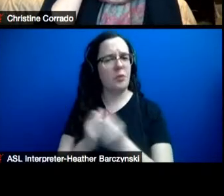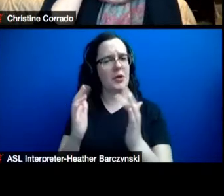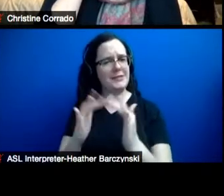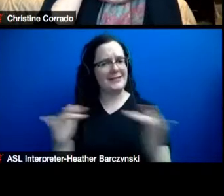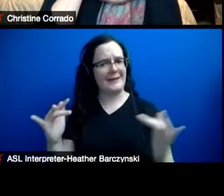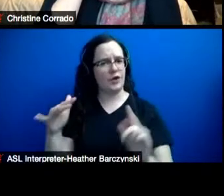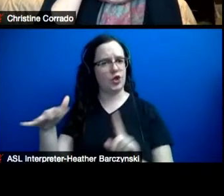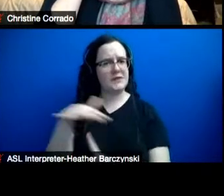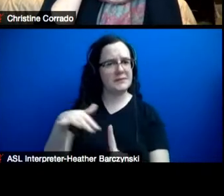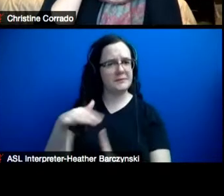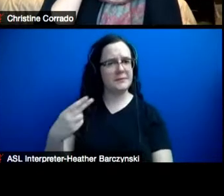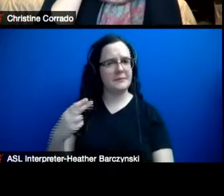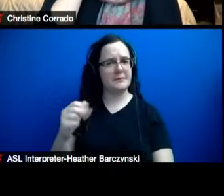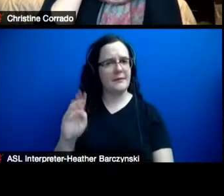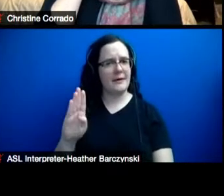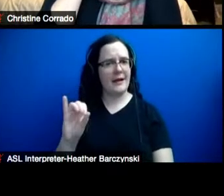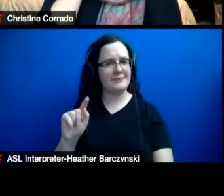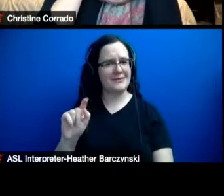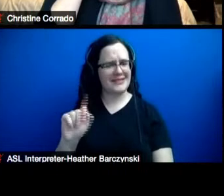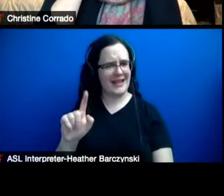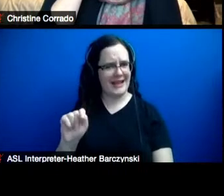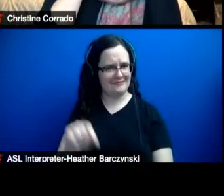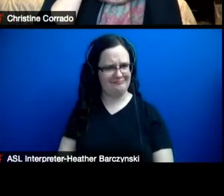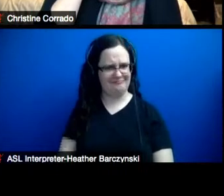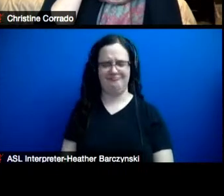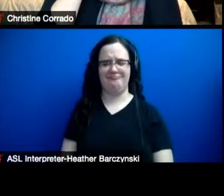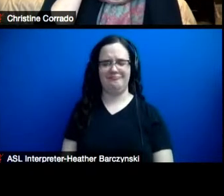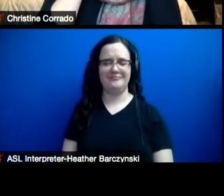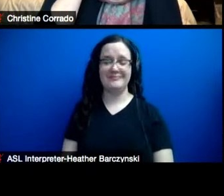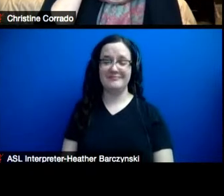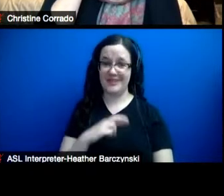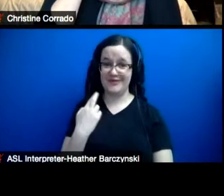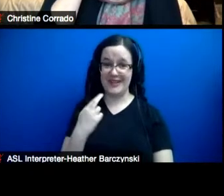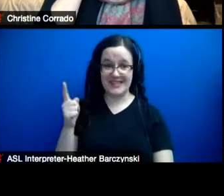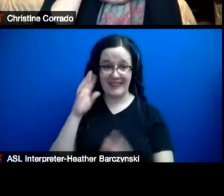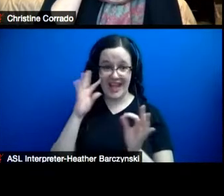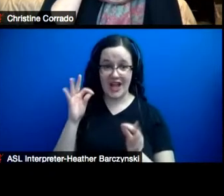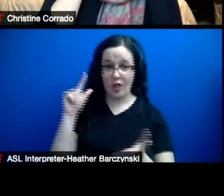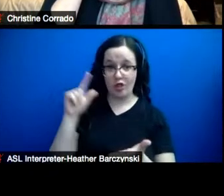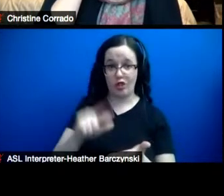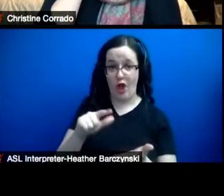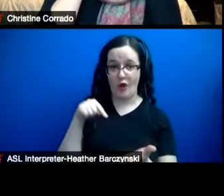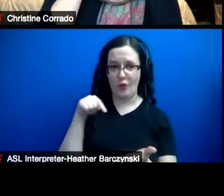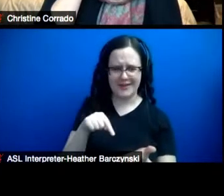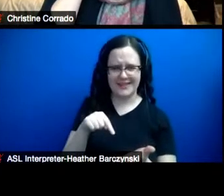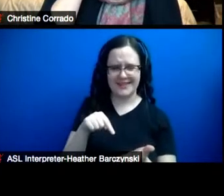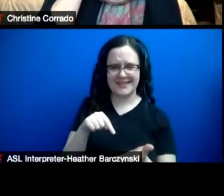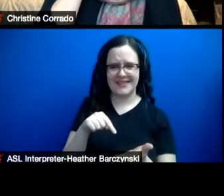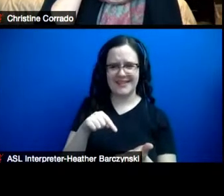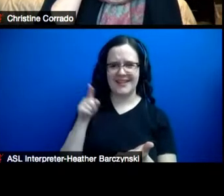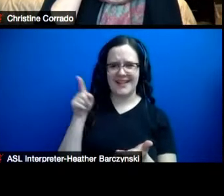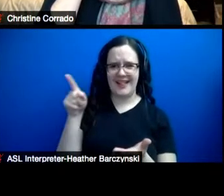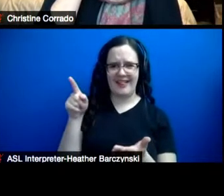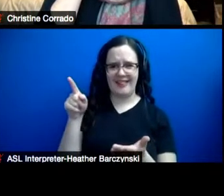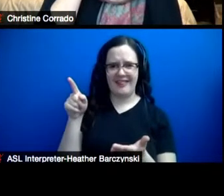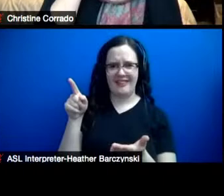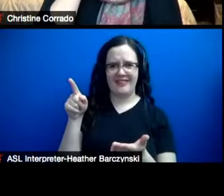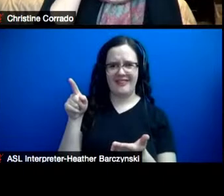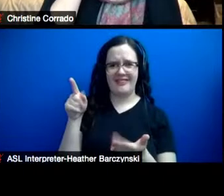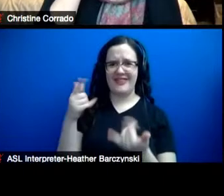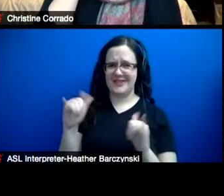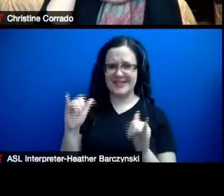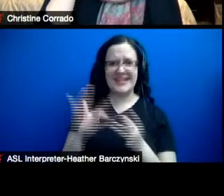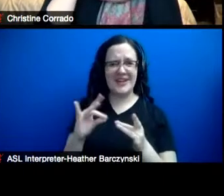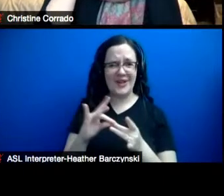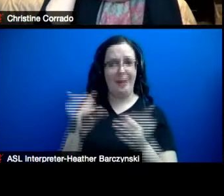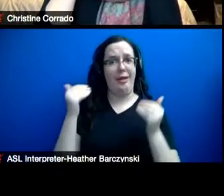But even where the risks, as they determine them, are low, what they're talking about is clear cutting the darn